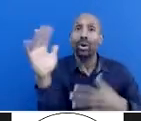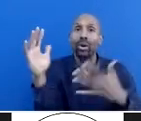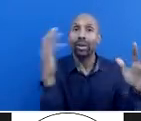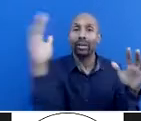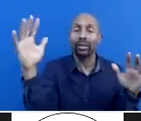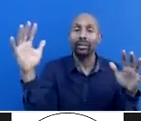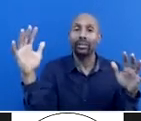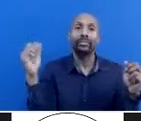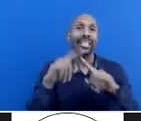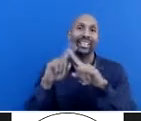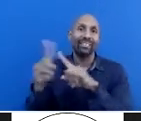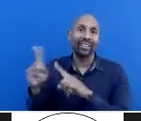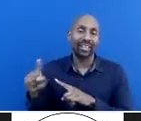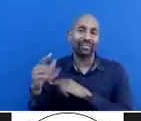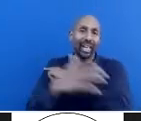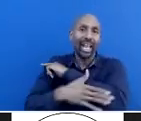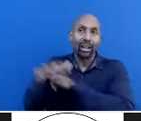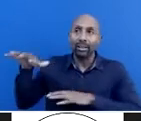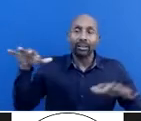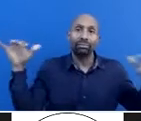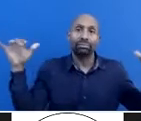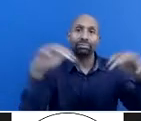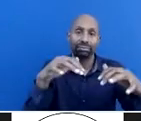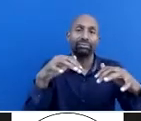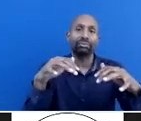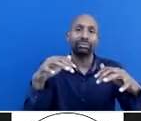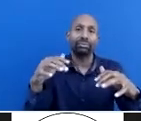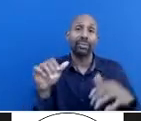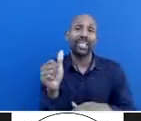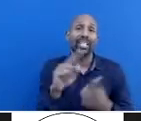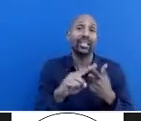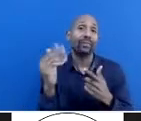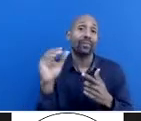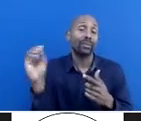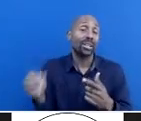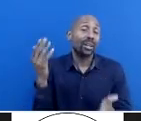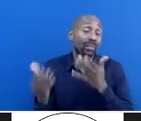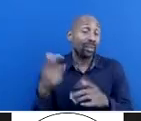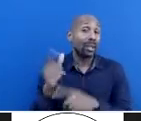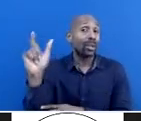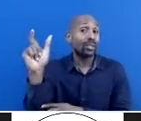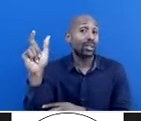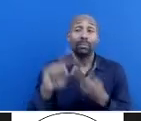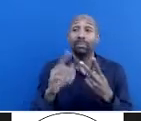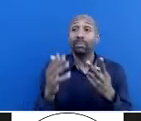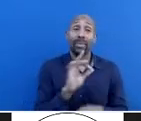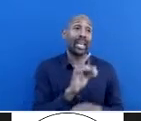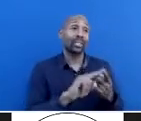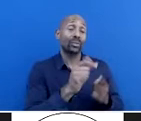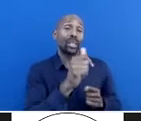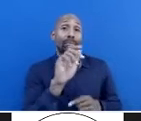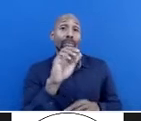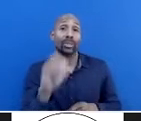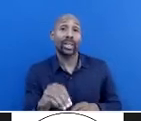right? 10 to 15% might have come from Muslim backgrounds. Perhaps 8 to 10% might have come from the Kingdom of